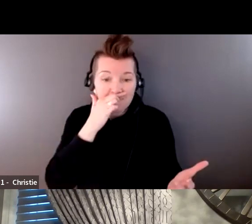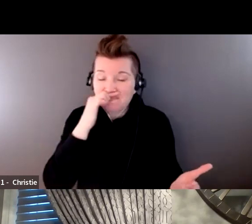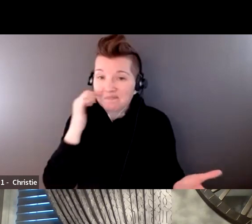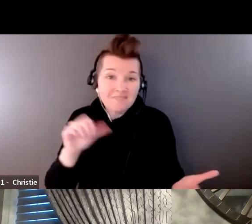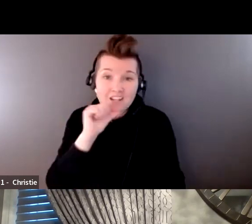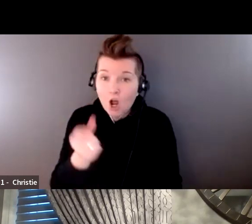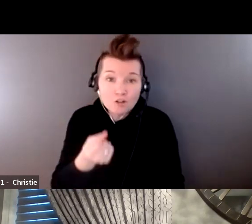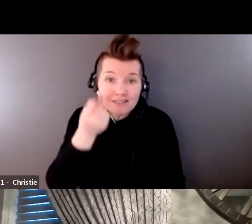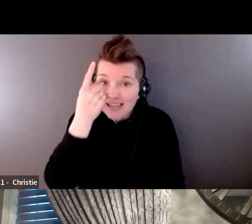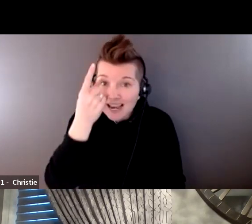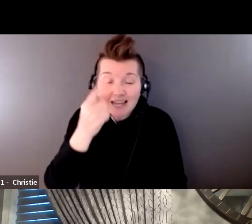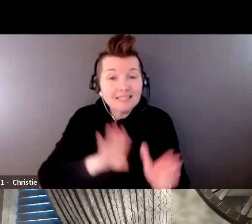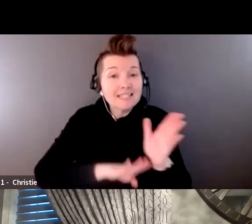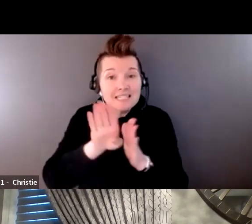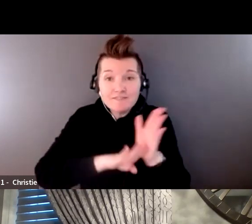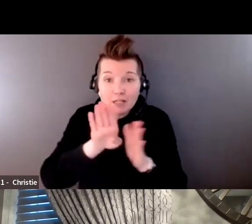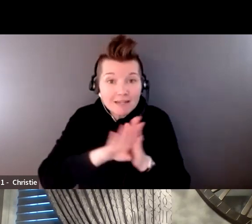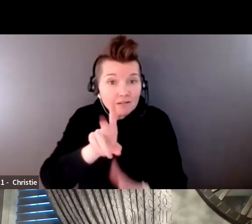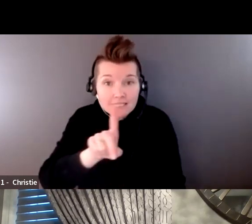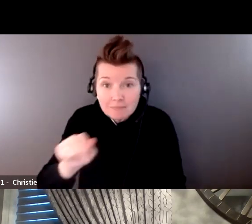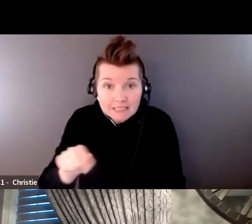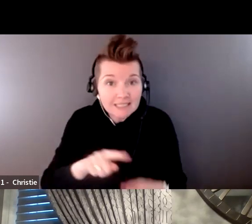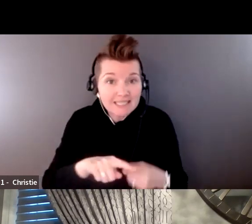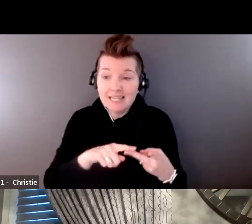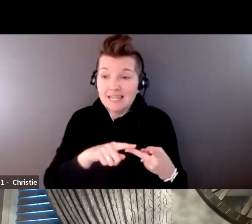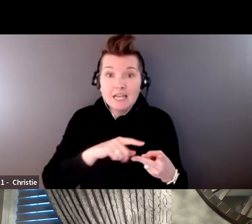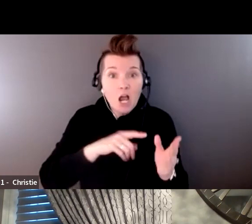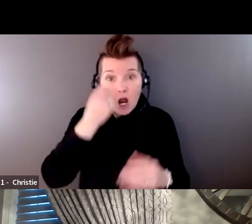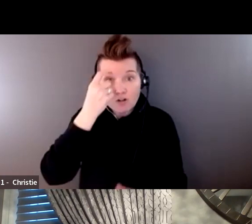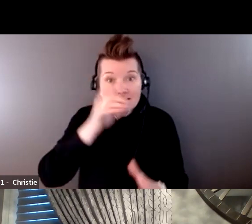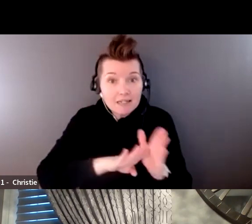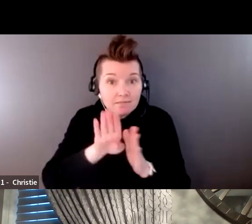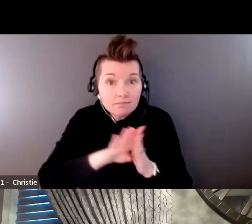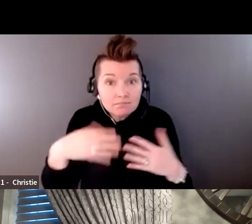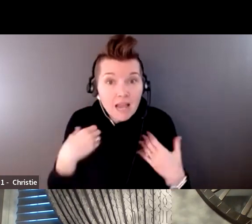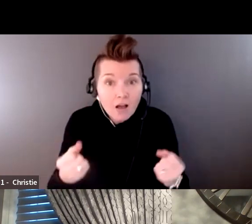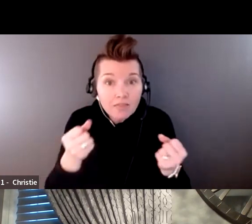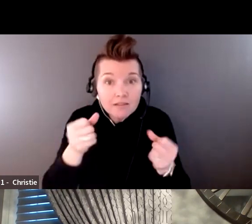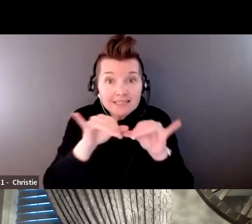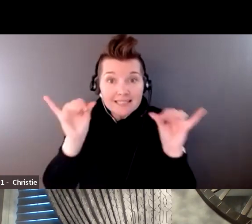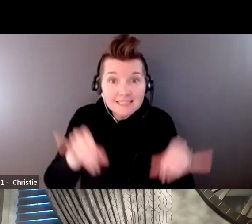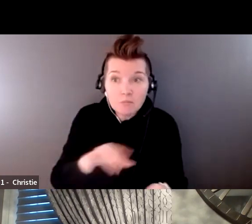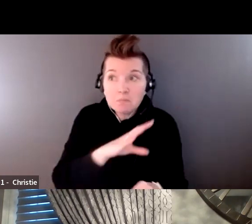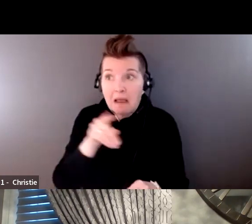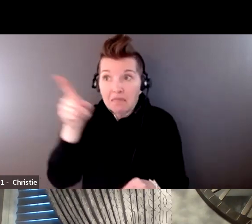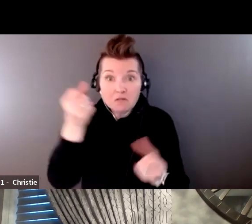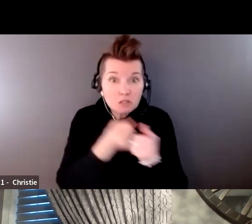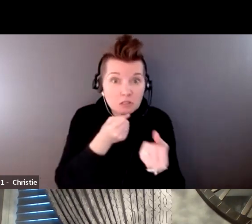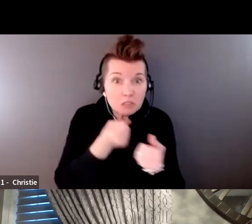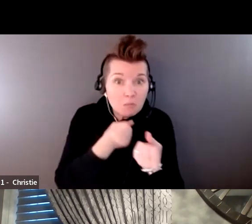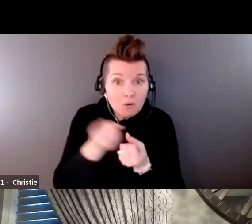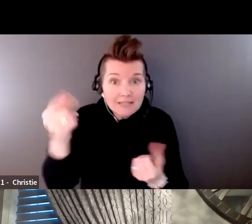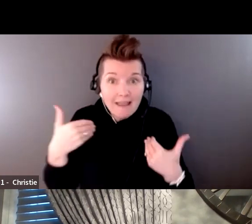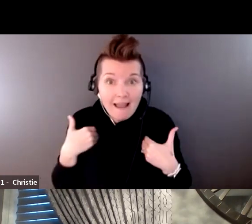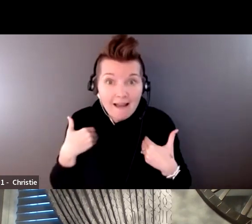the developmental disabilities, the developmental health system and related support services. It's a very difficult topic